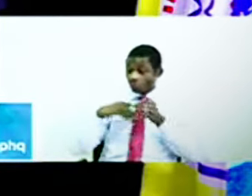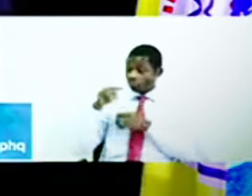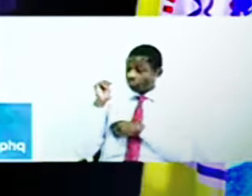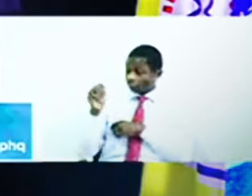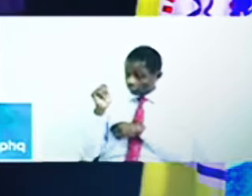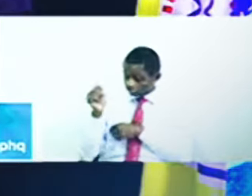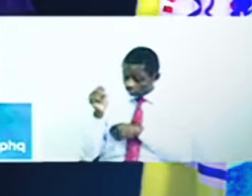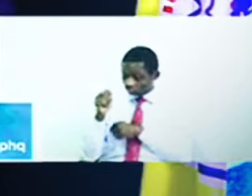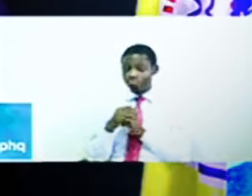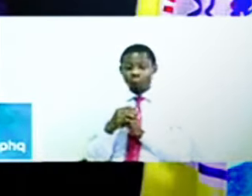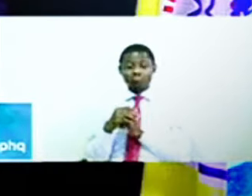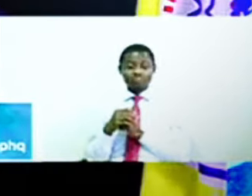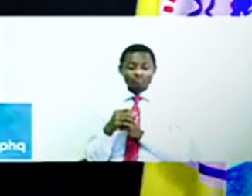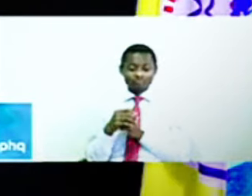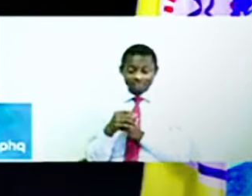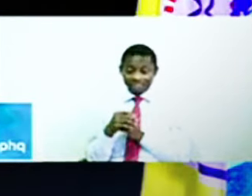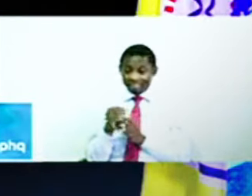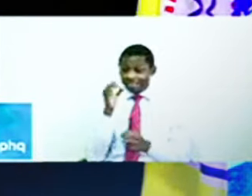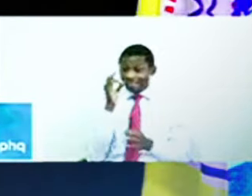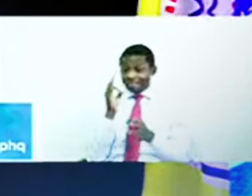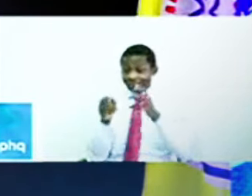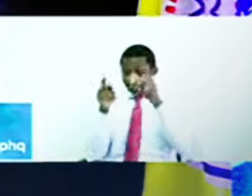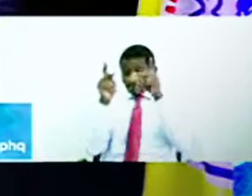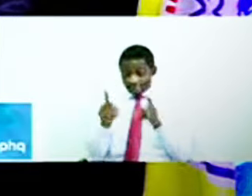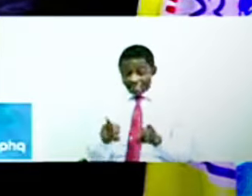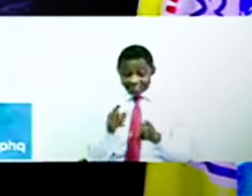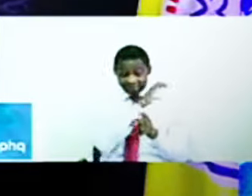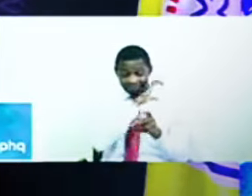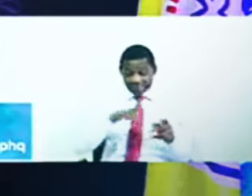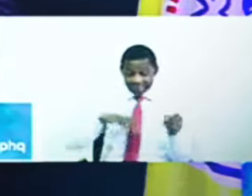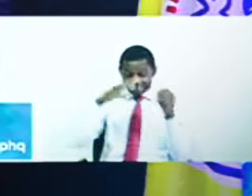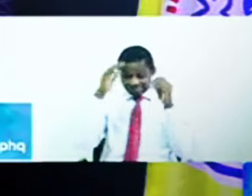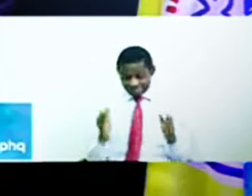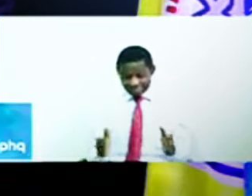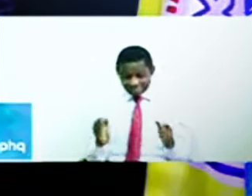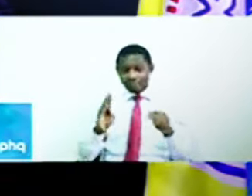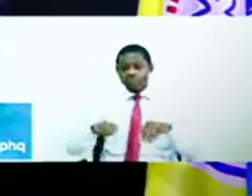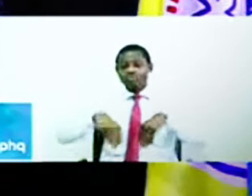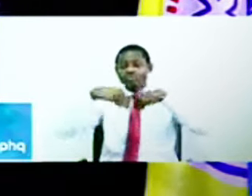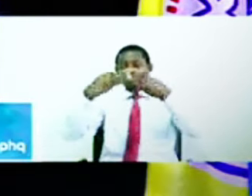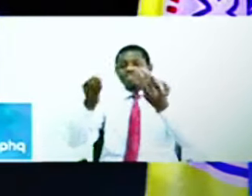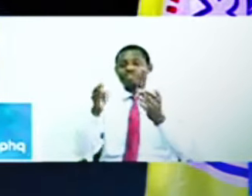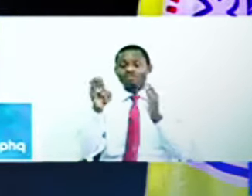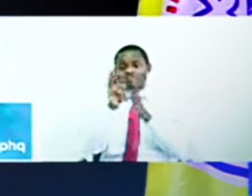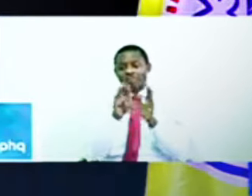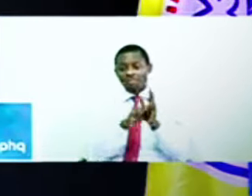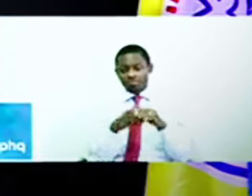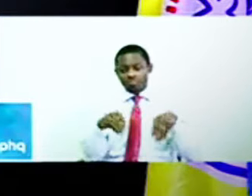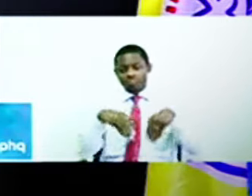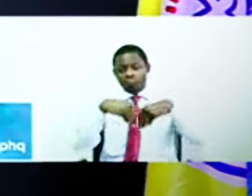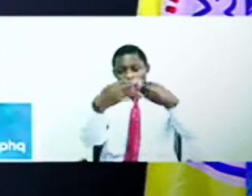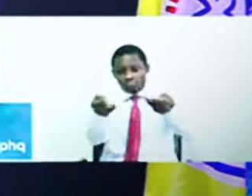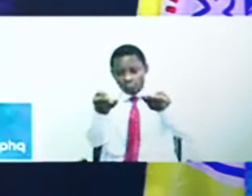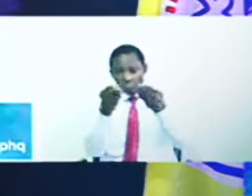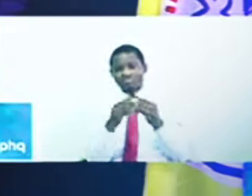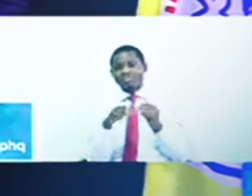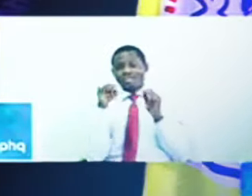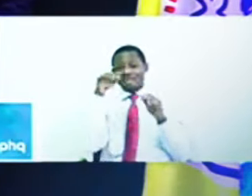you are a Christian, they will hand you a Bible. If you are a Muslim, they will give you a Quran.